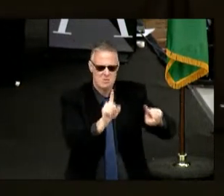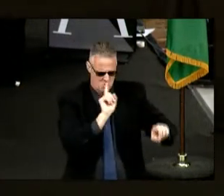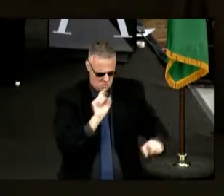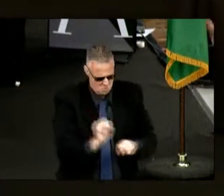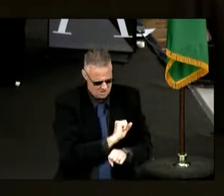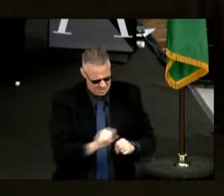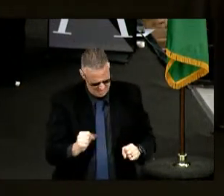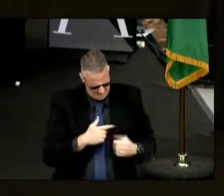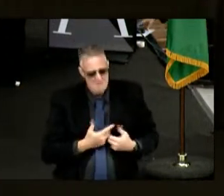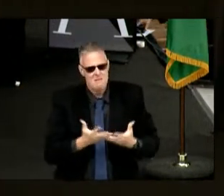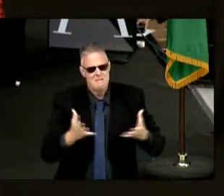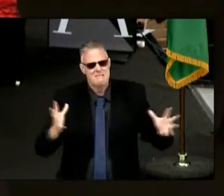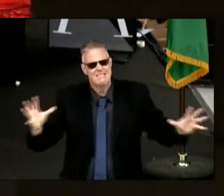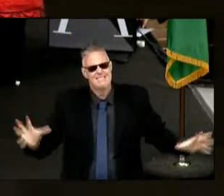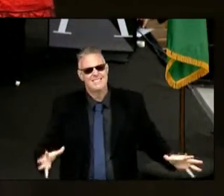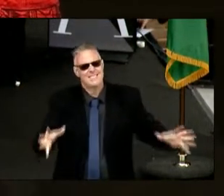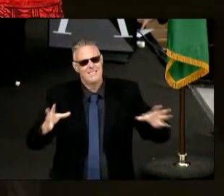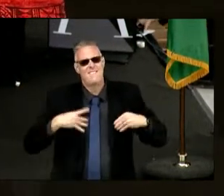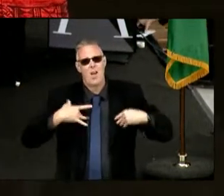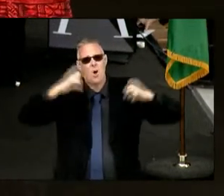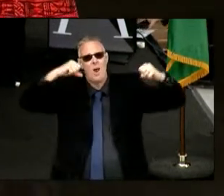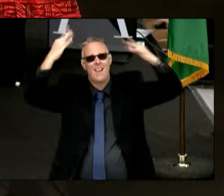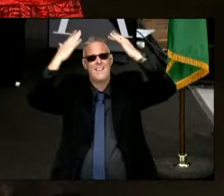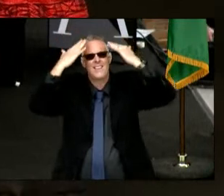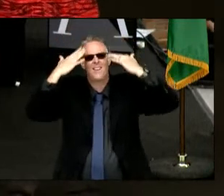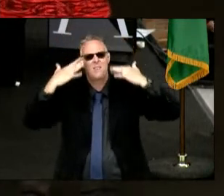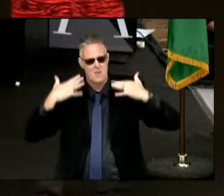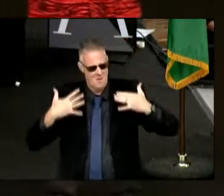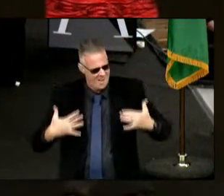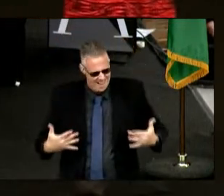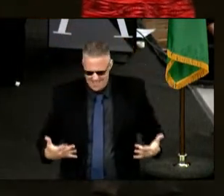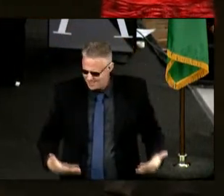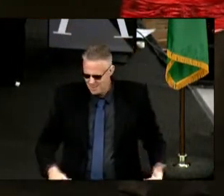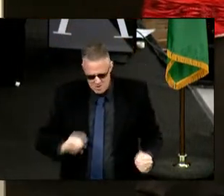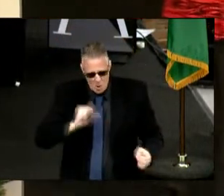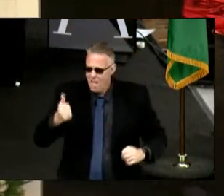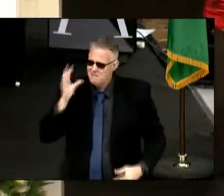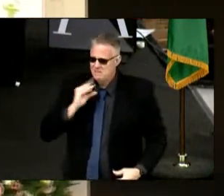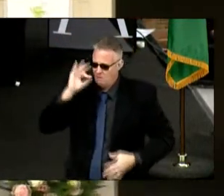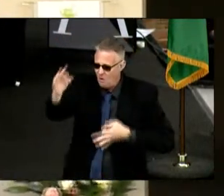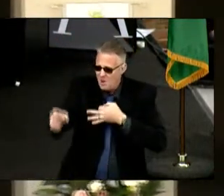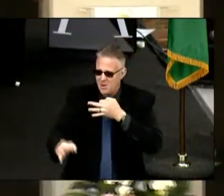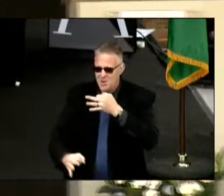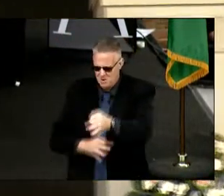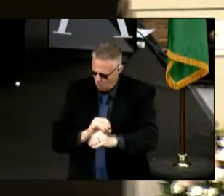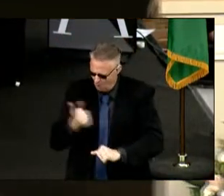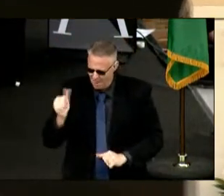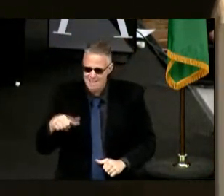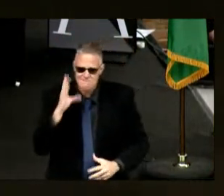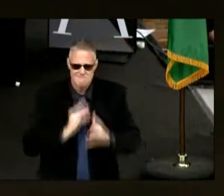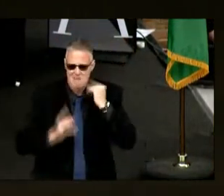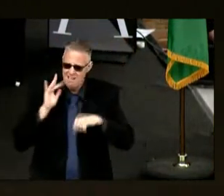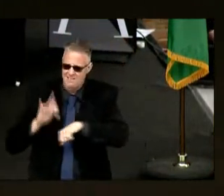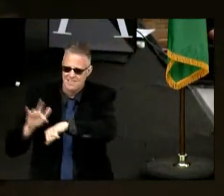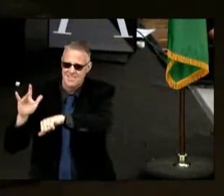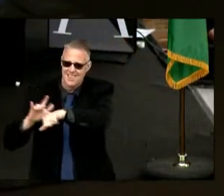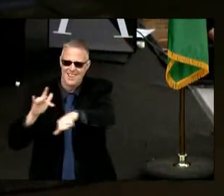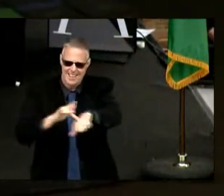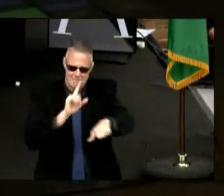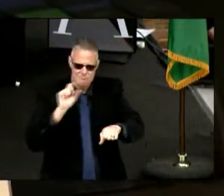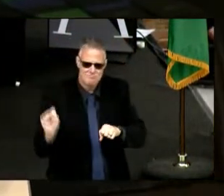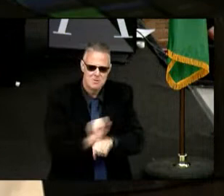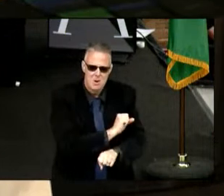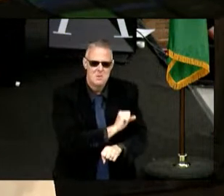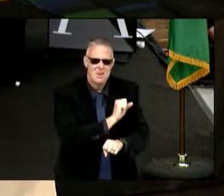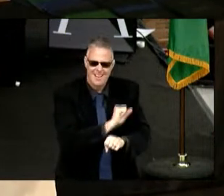your inhibitions, feel the rain on your skin. No one else can feel it for you, only you can let it